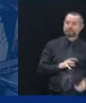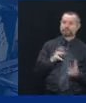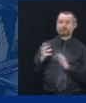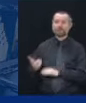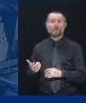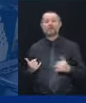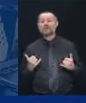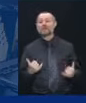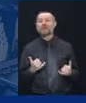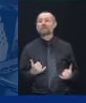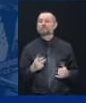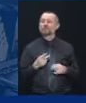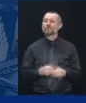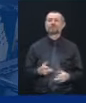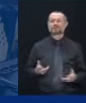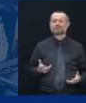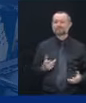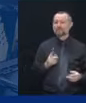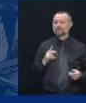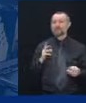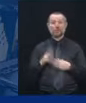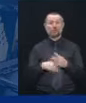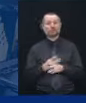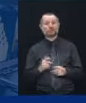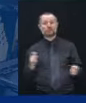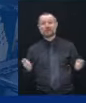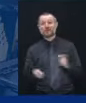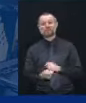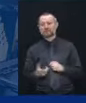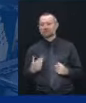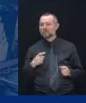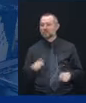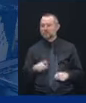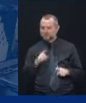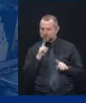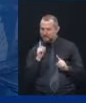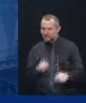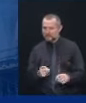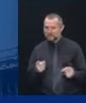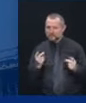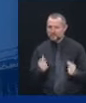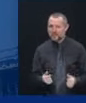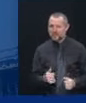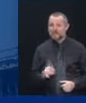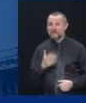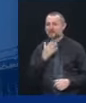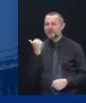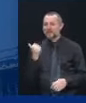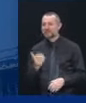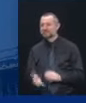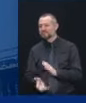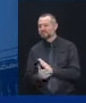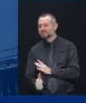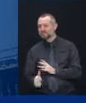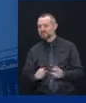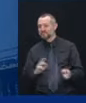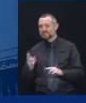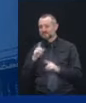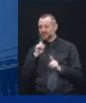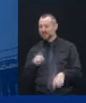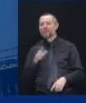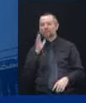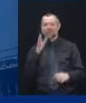new dynamics fastest and best. And there's an opportunity in that.